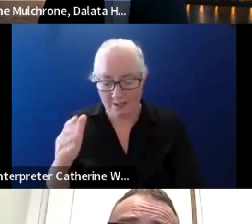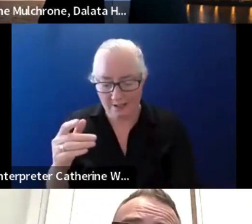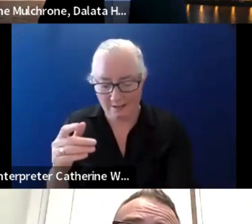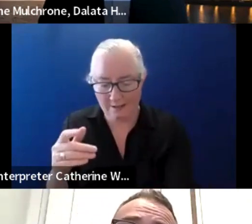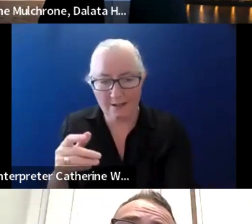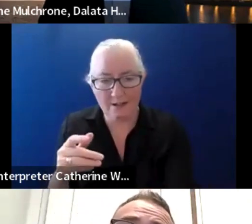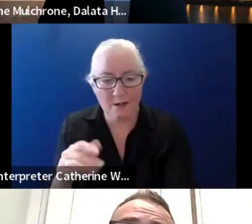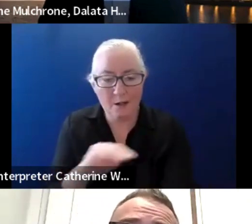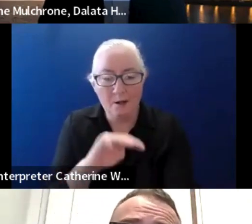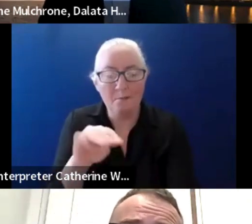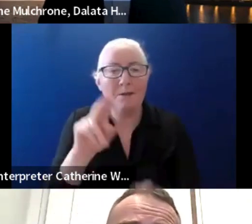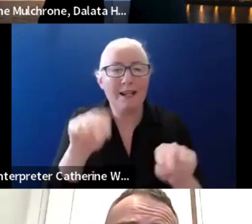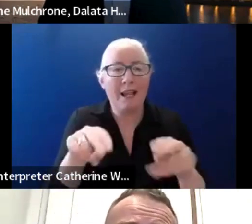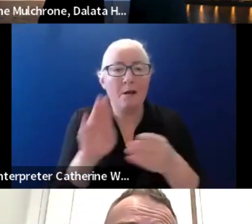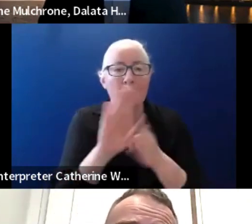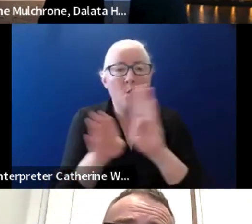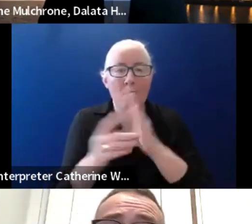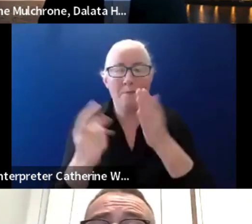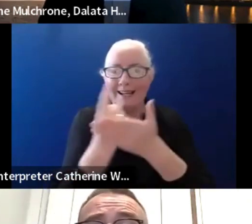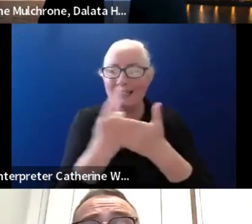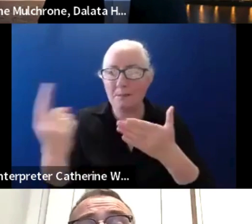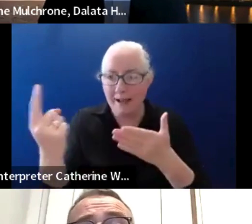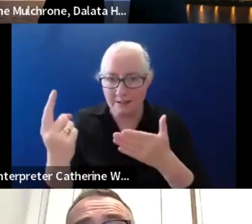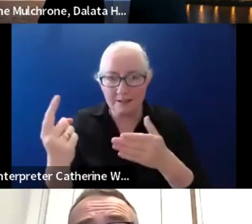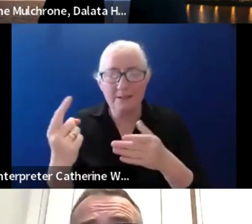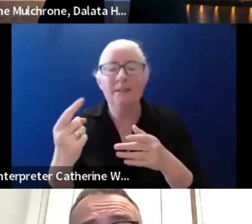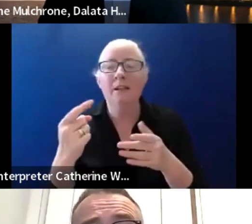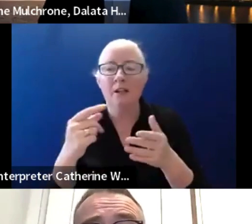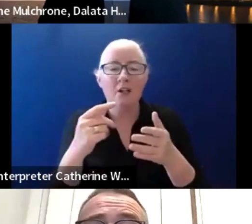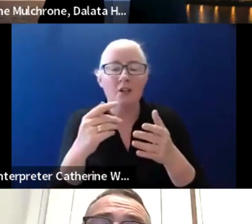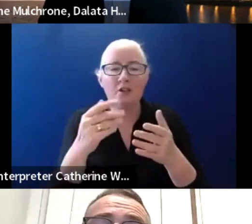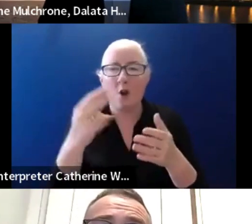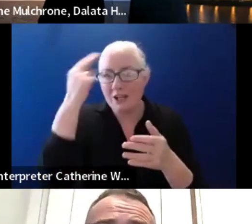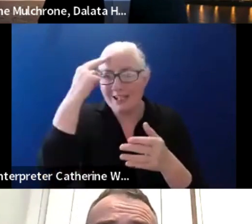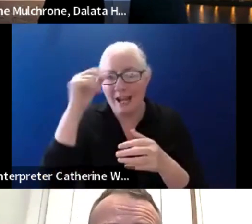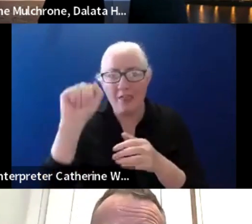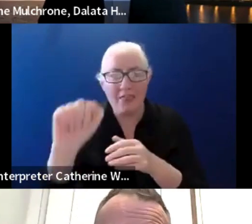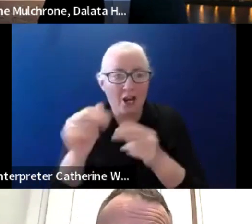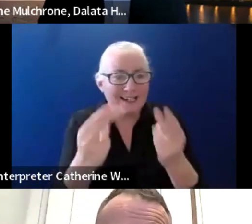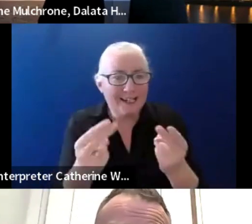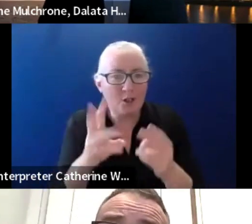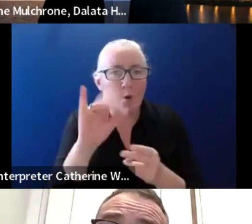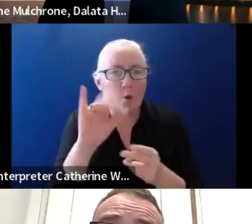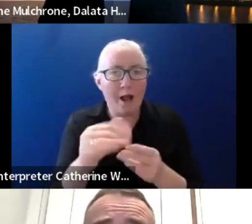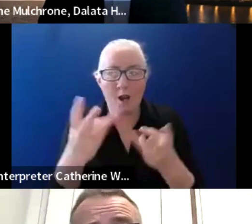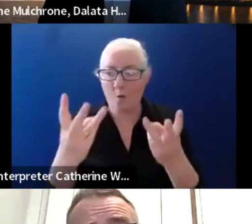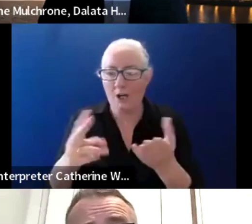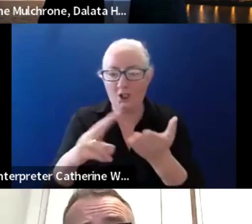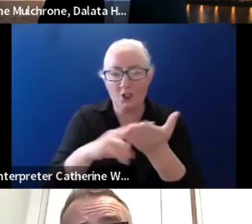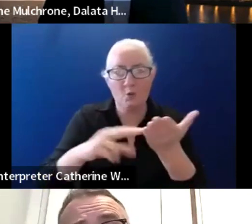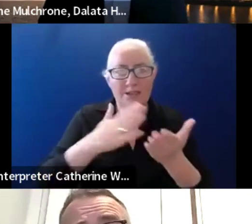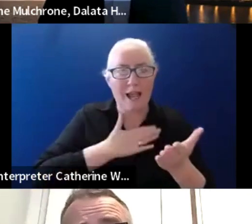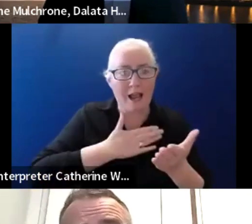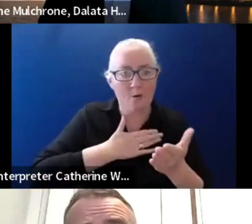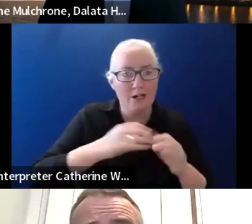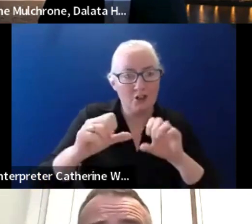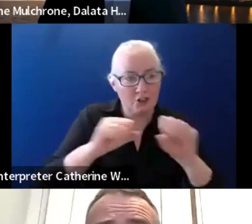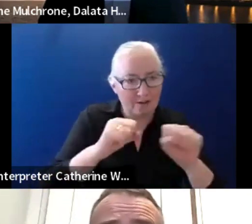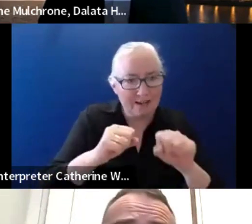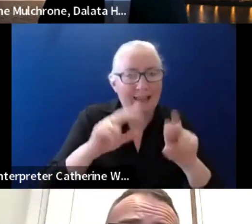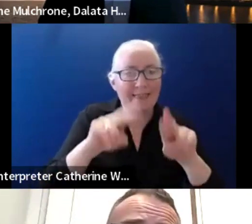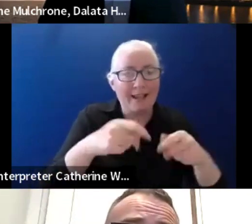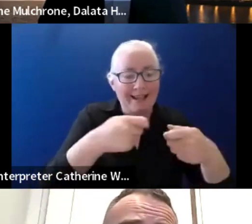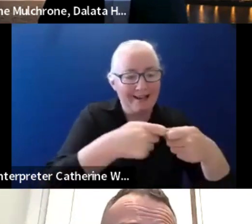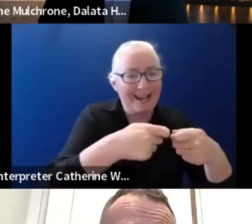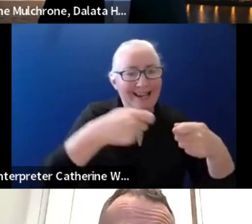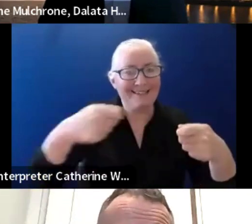independent. So we'll take them onto the scheme, we'll understand their needs and why they want to use our services, and that can extend